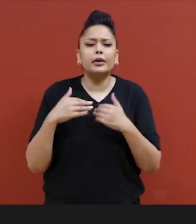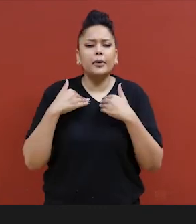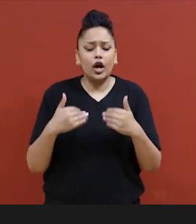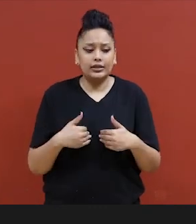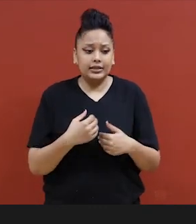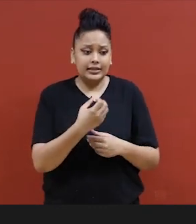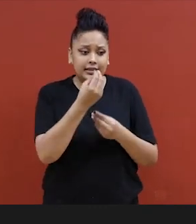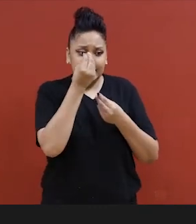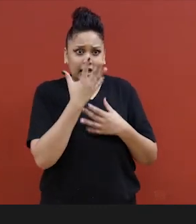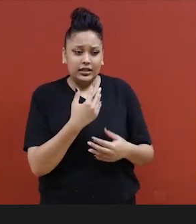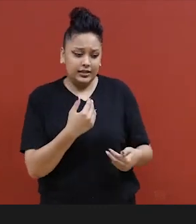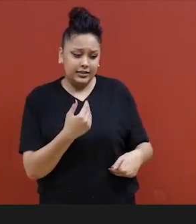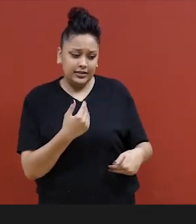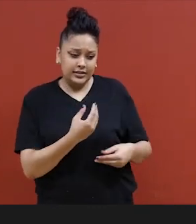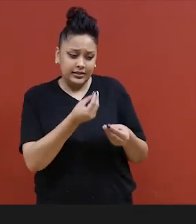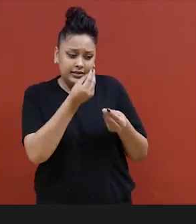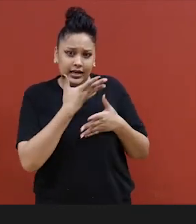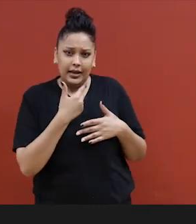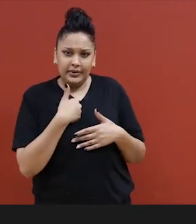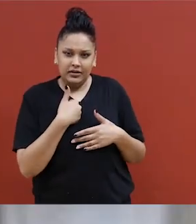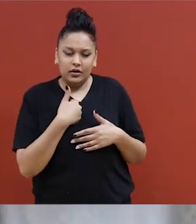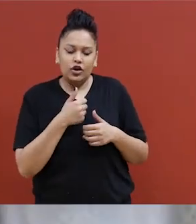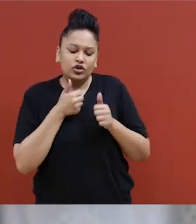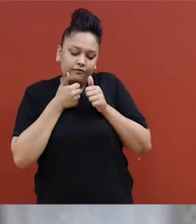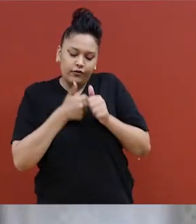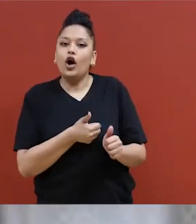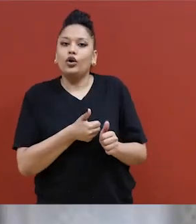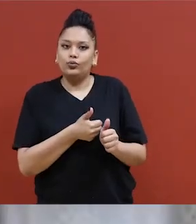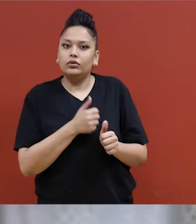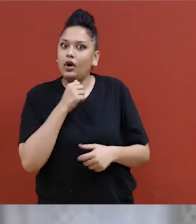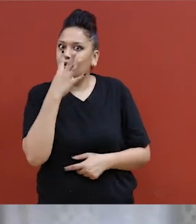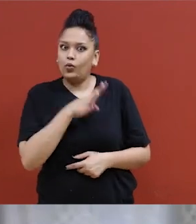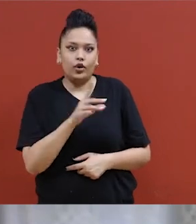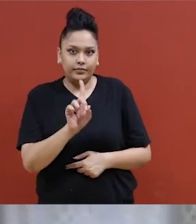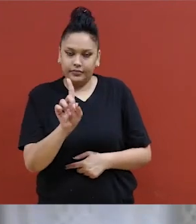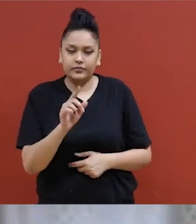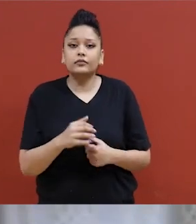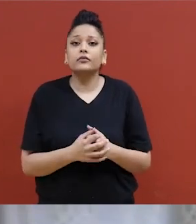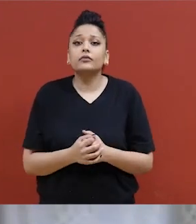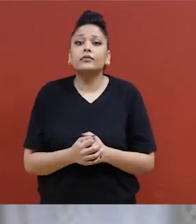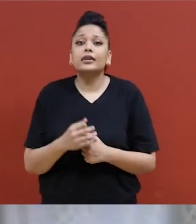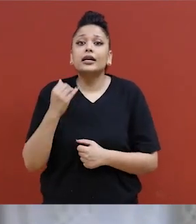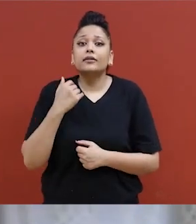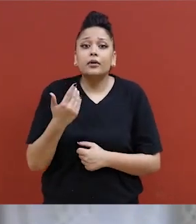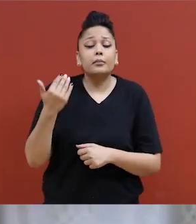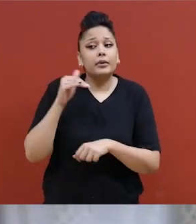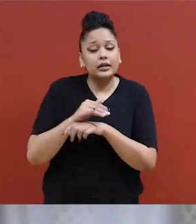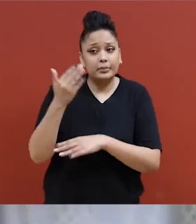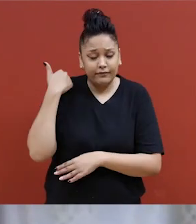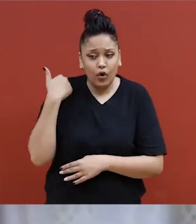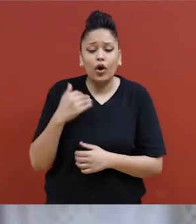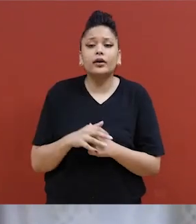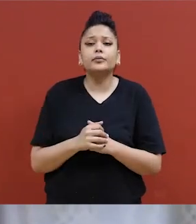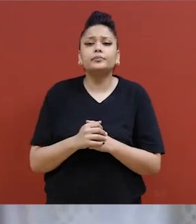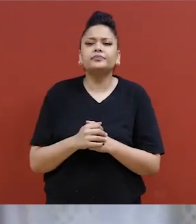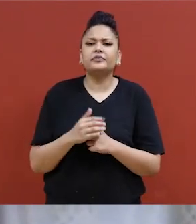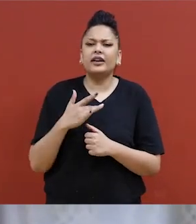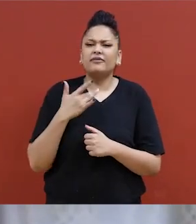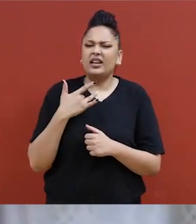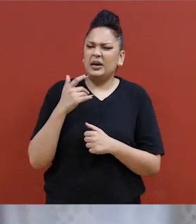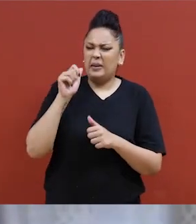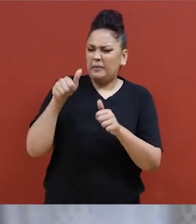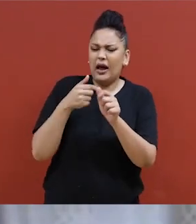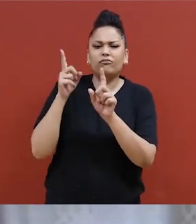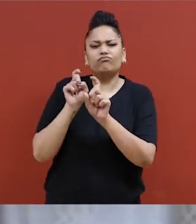tells you what it needs to know. Yeah, I actually had an inclination a couple nights ago of a man